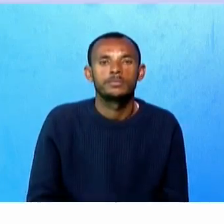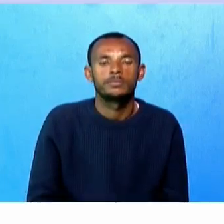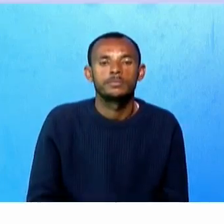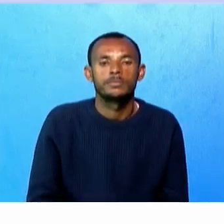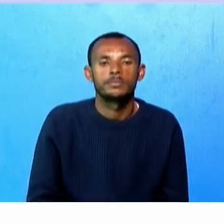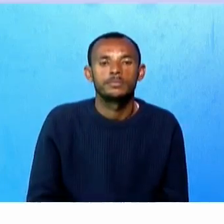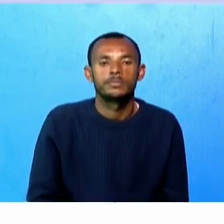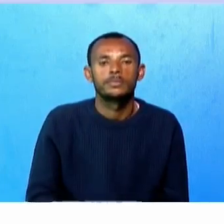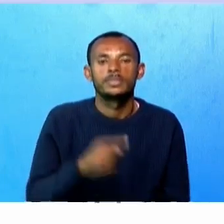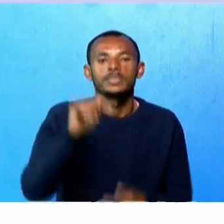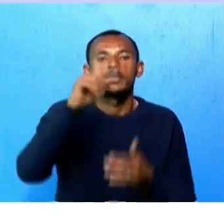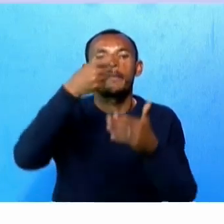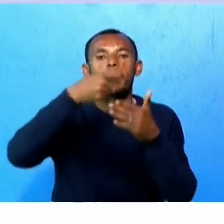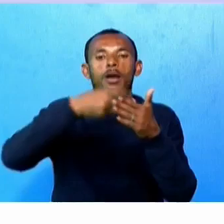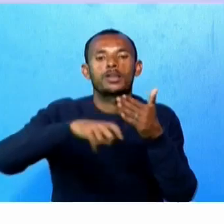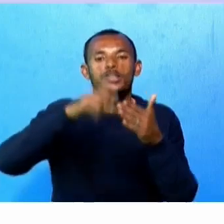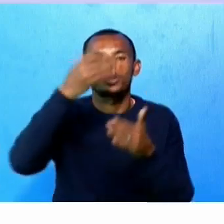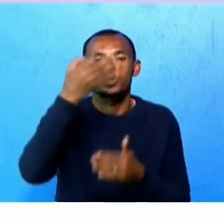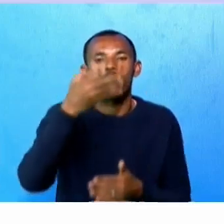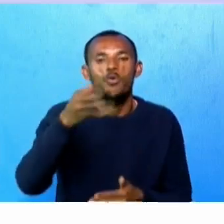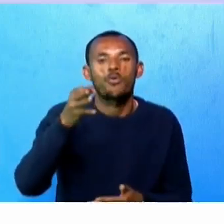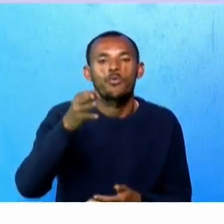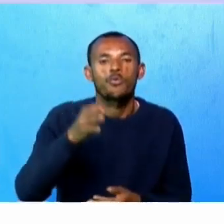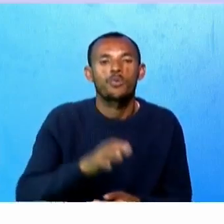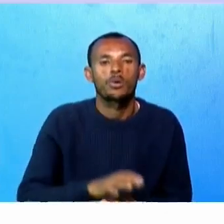the price of